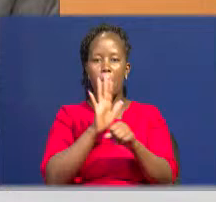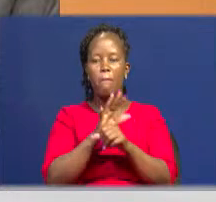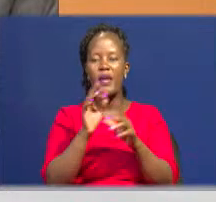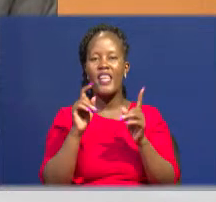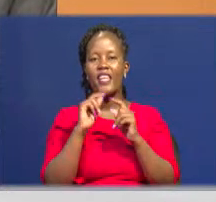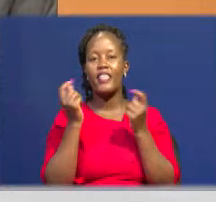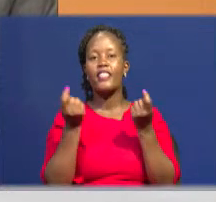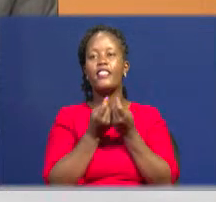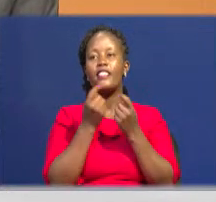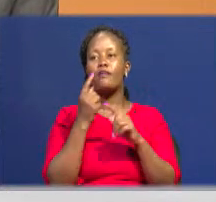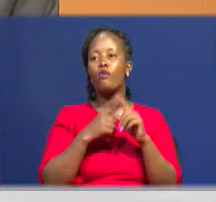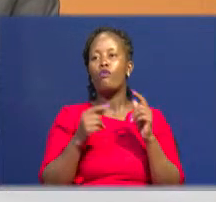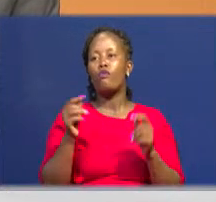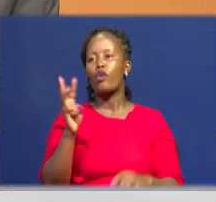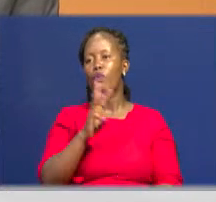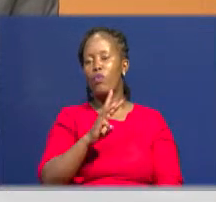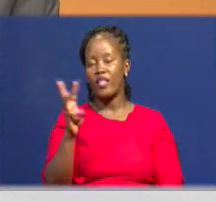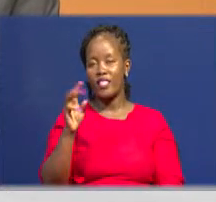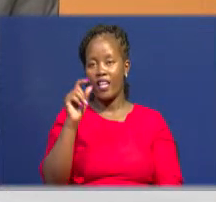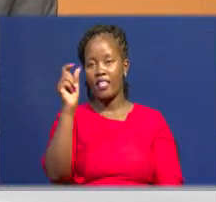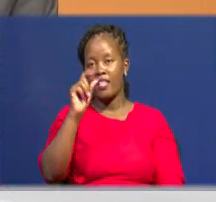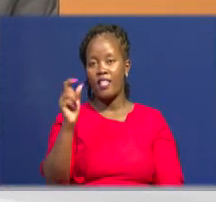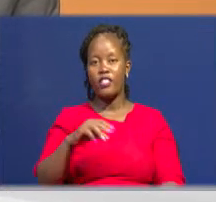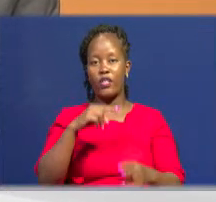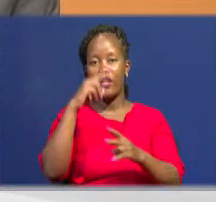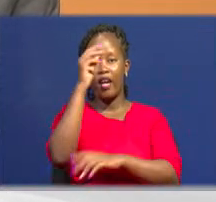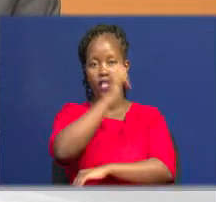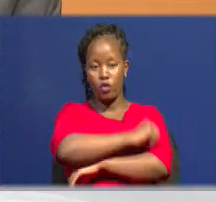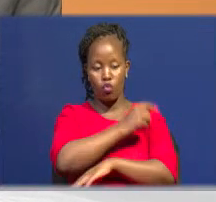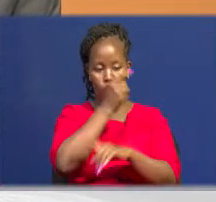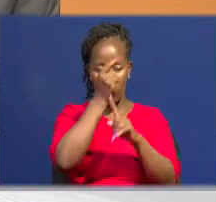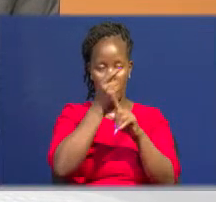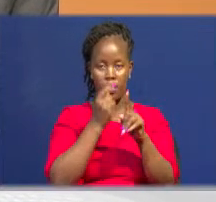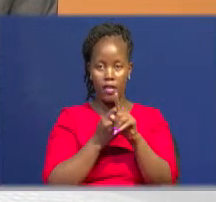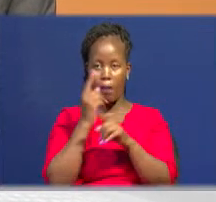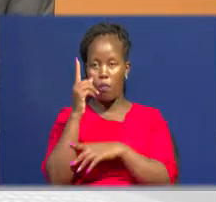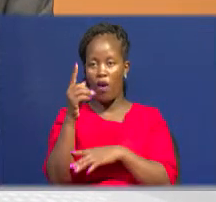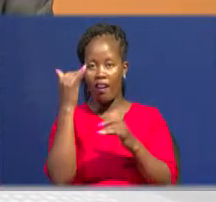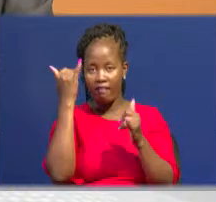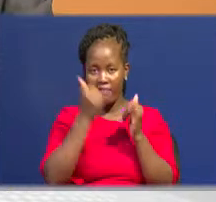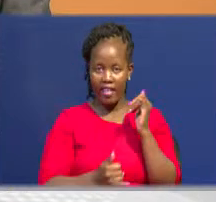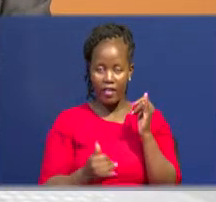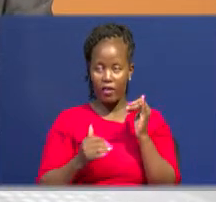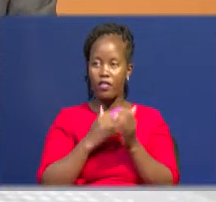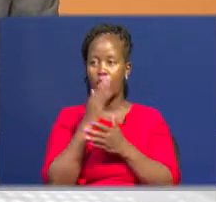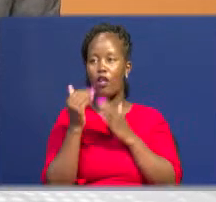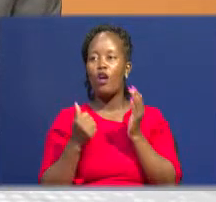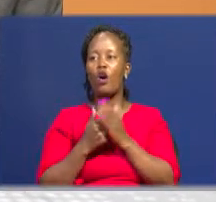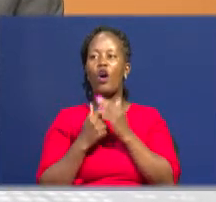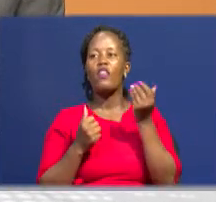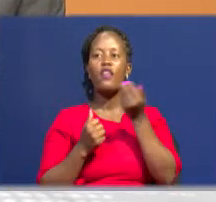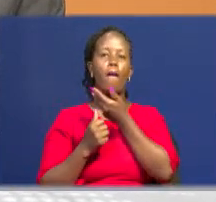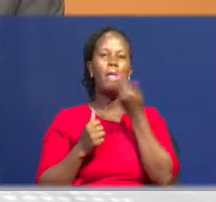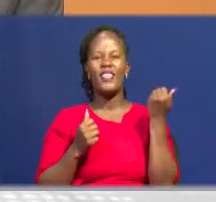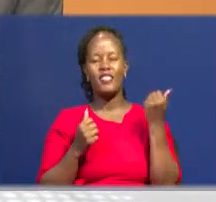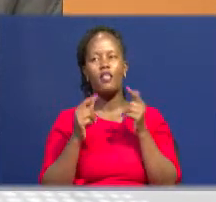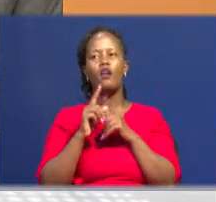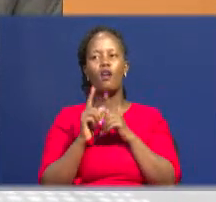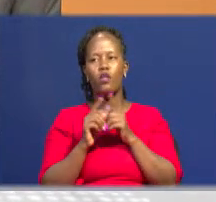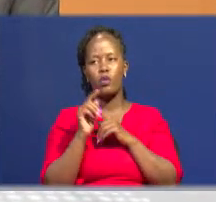from the Western Region Secondary School Games Term 1 Finals. And all the best, and seems you'll be